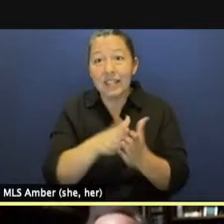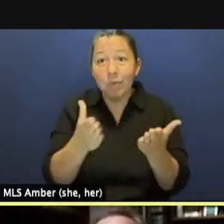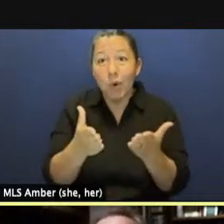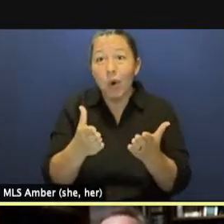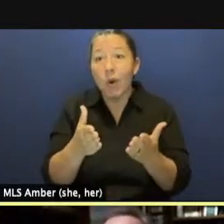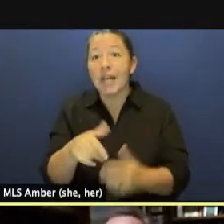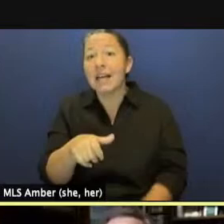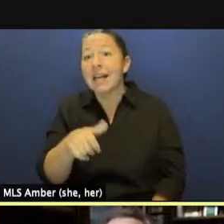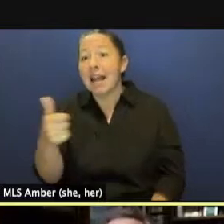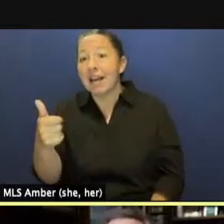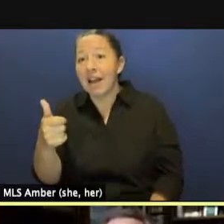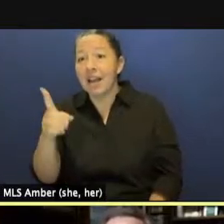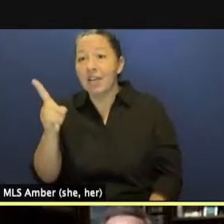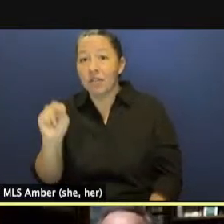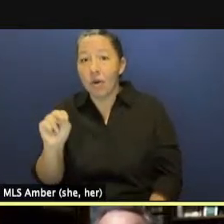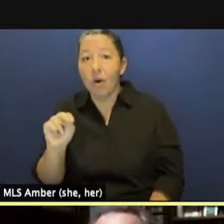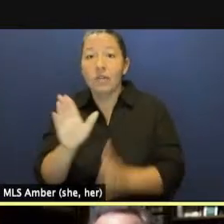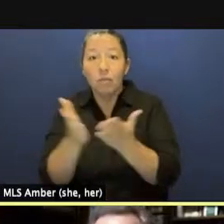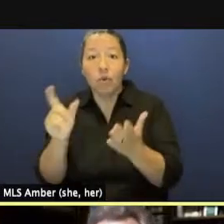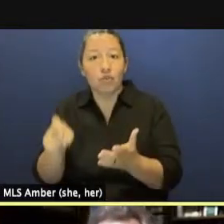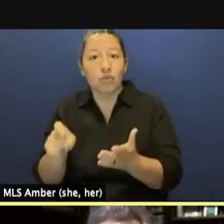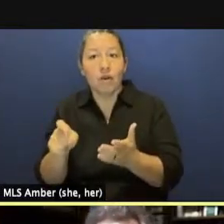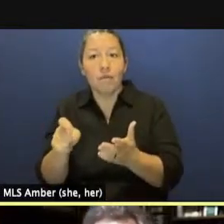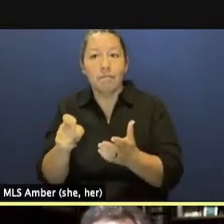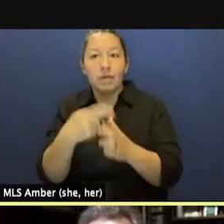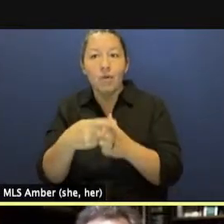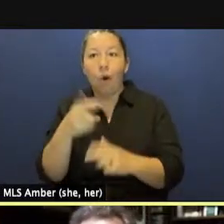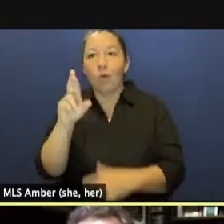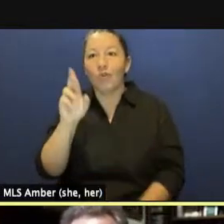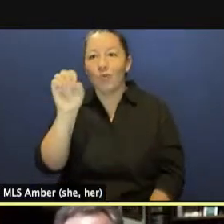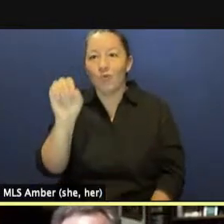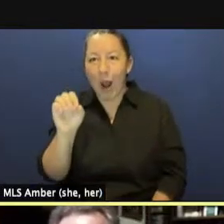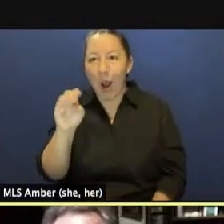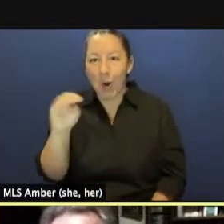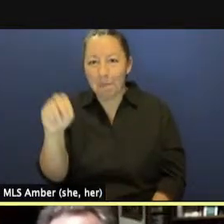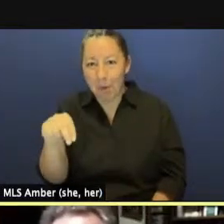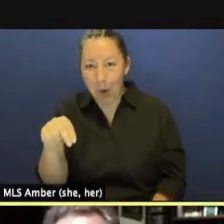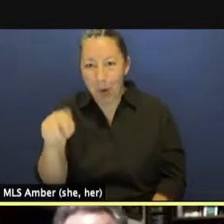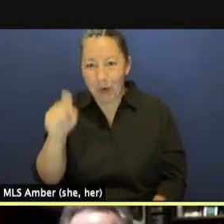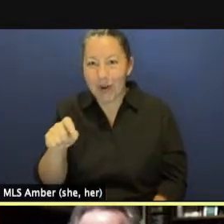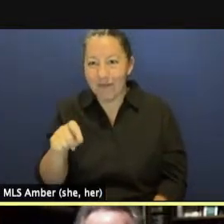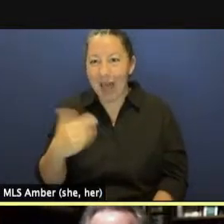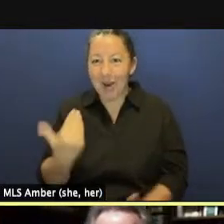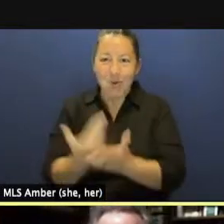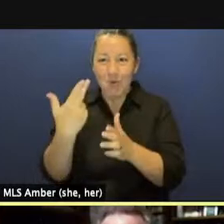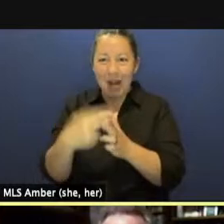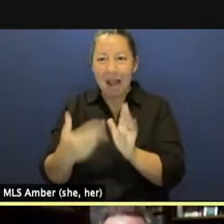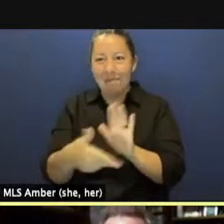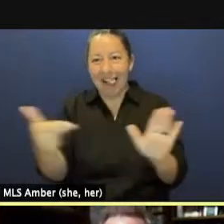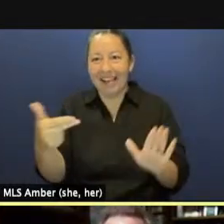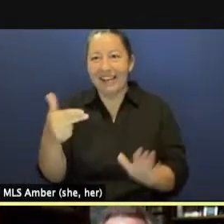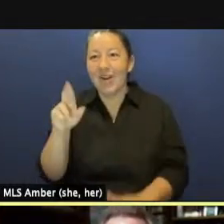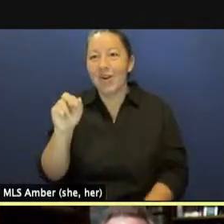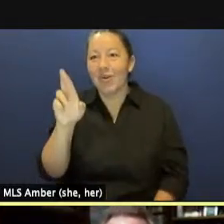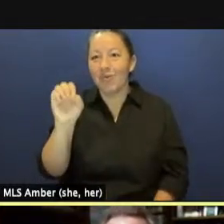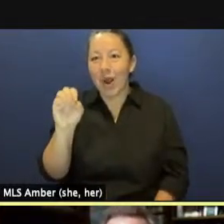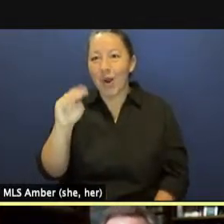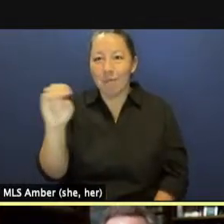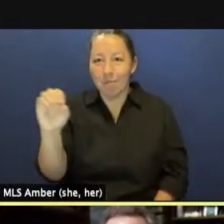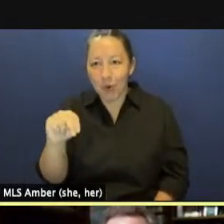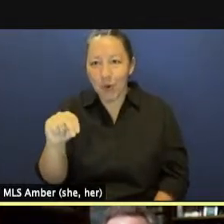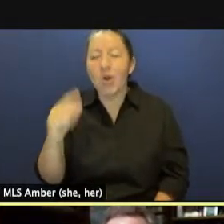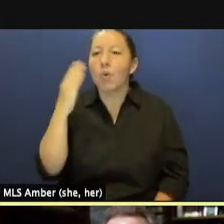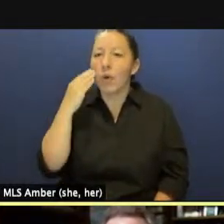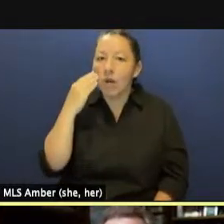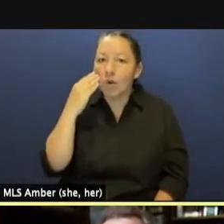should really have been called Rare Moon. In fact, we know the moon is a witness plate for the